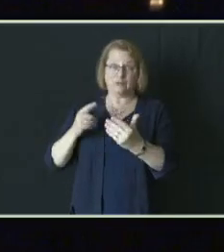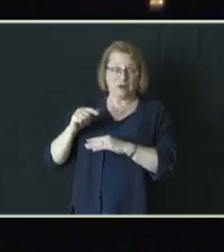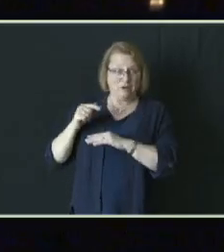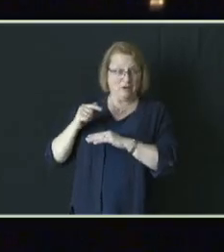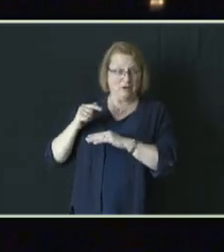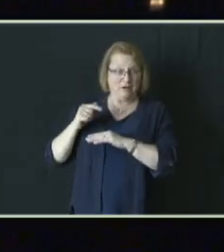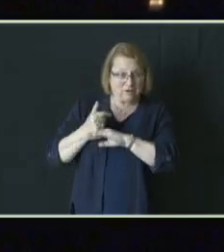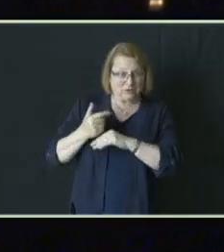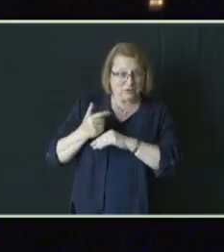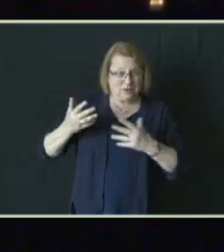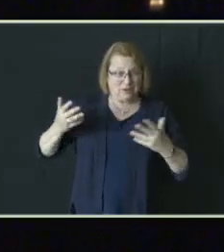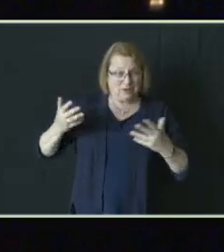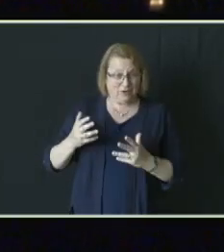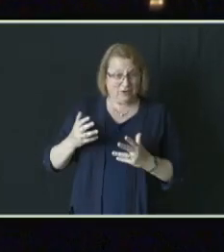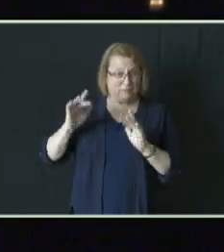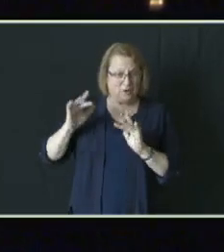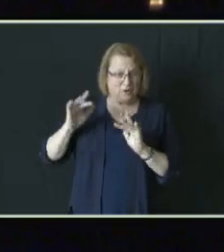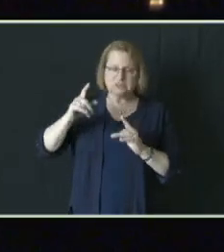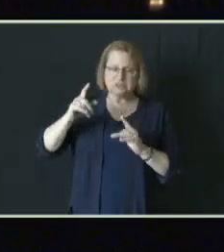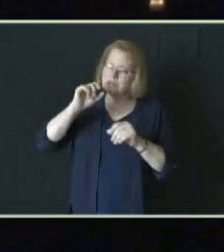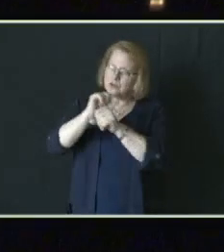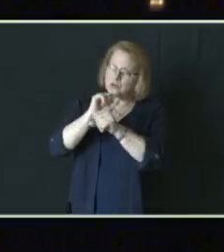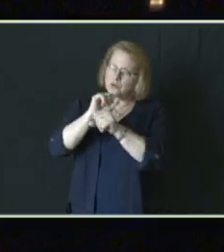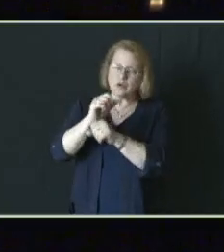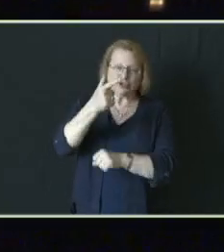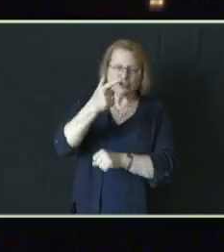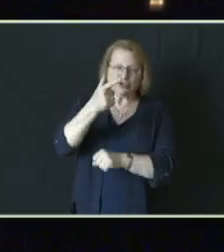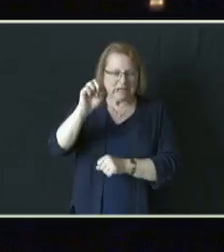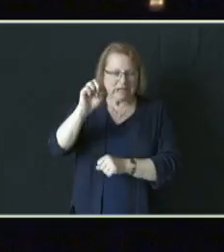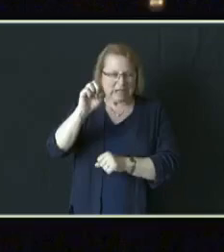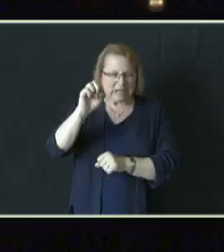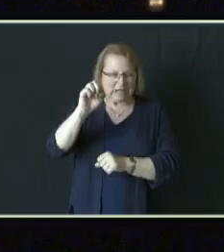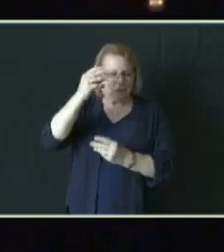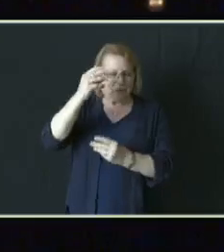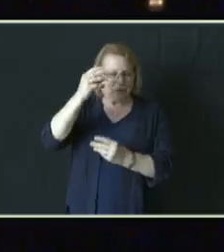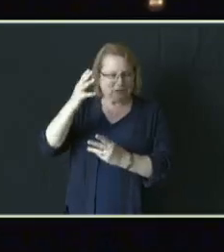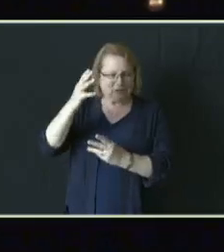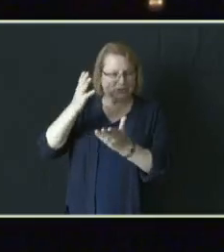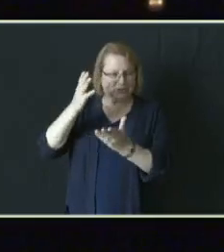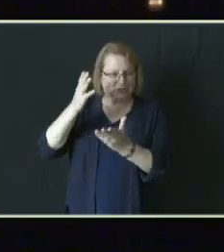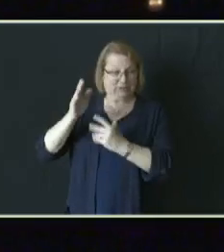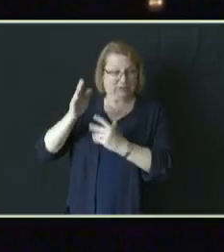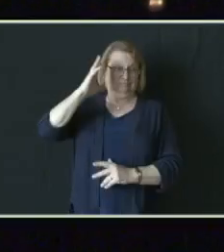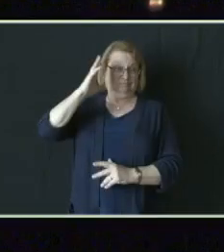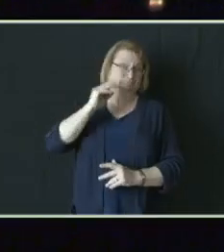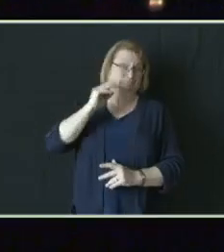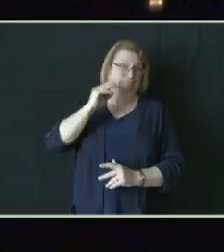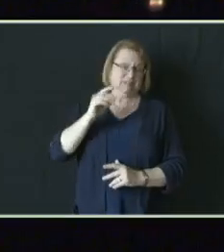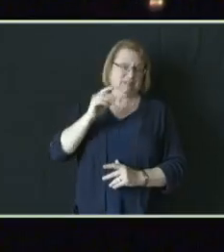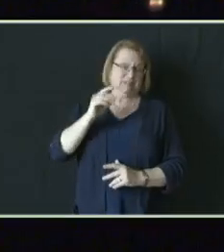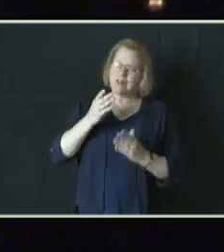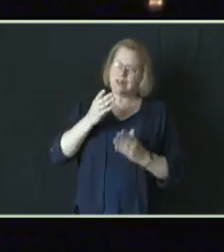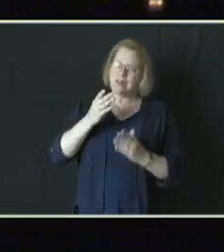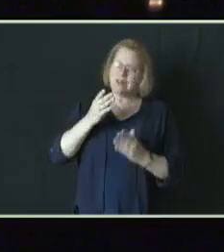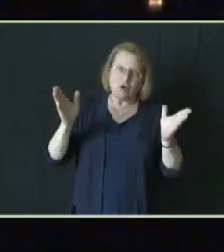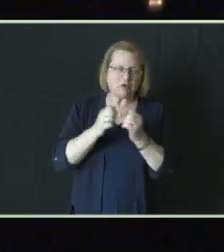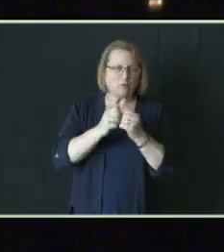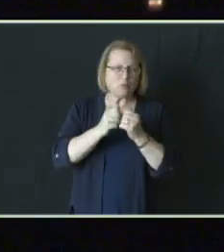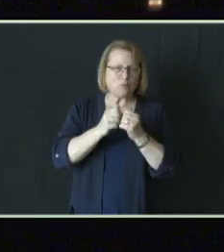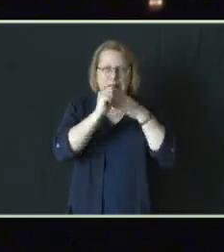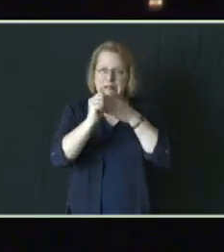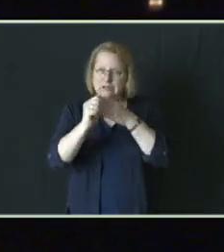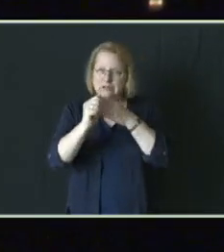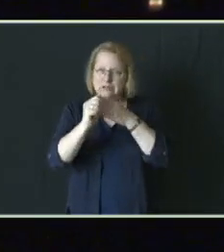in business with General Electric Information Services, and your experiences only broadened with leadership roles at